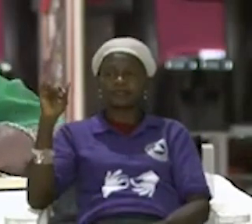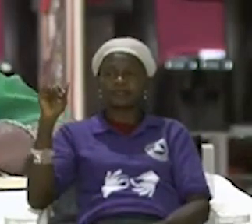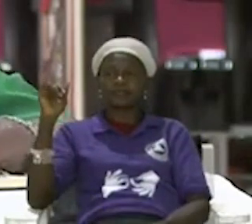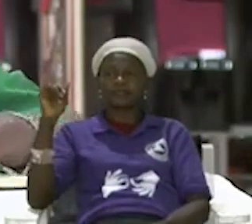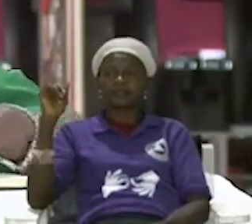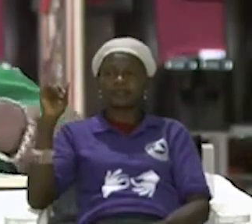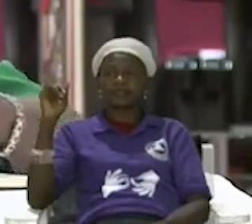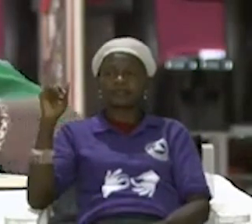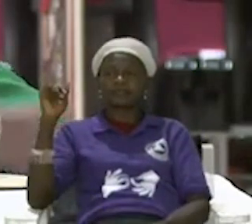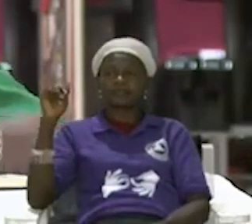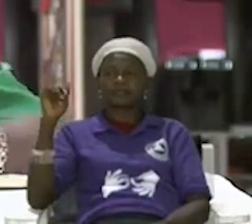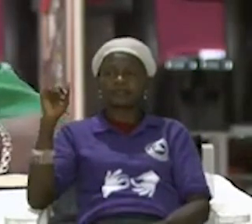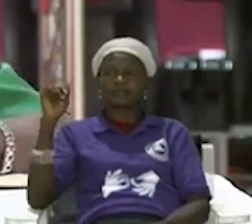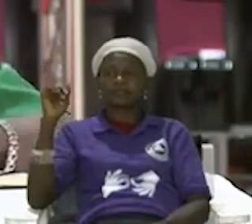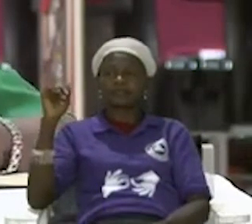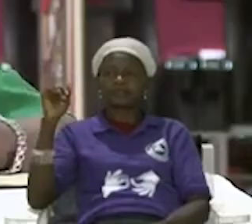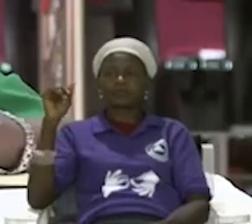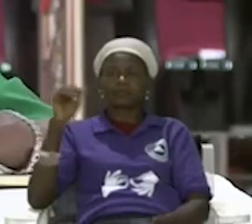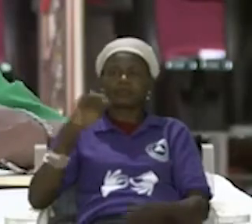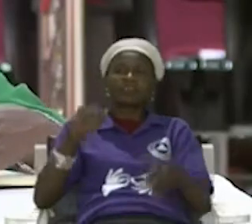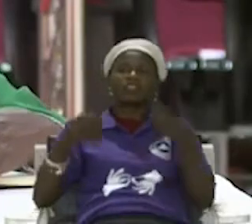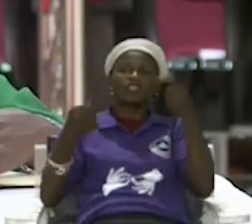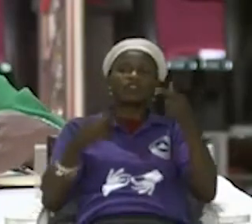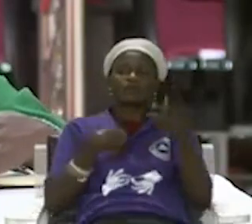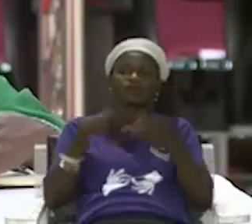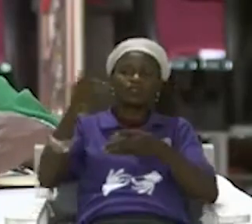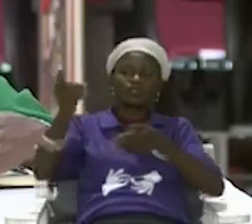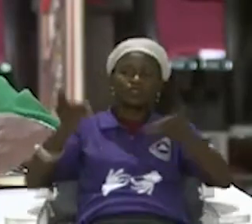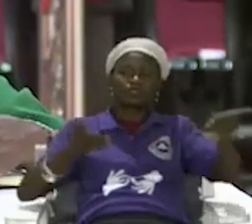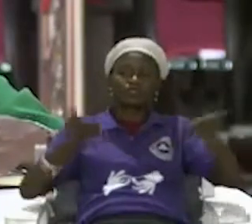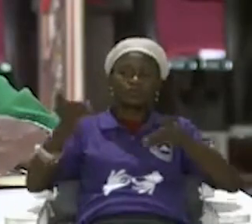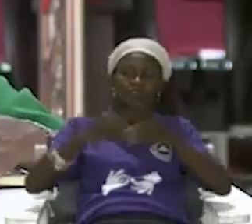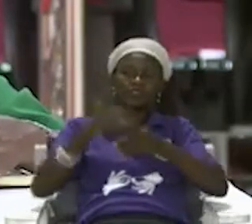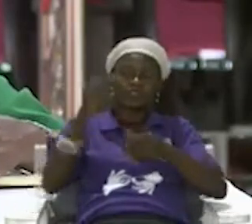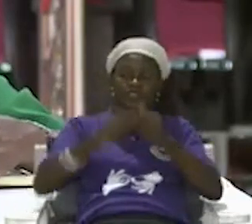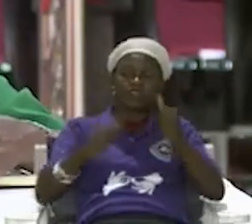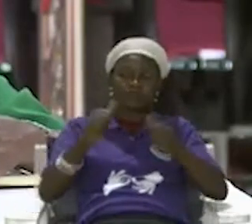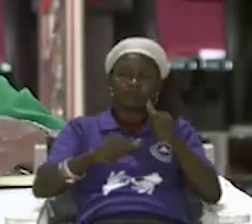Give me dominion in every facet of life.